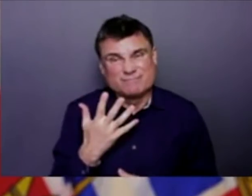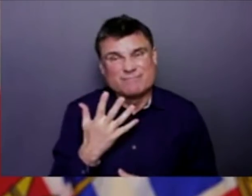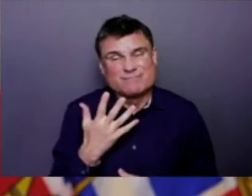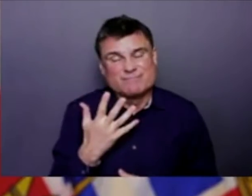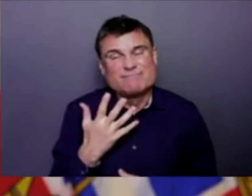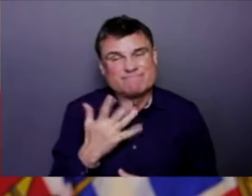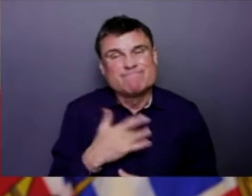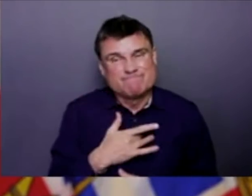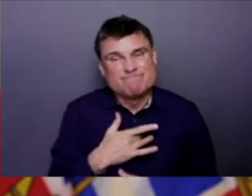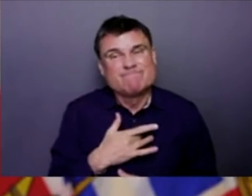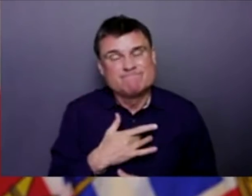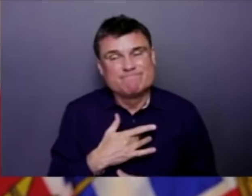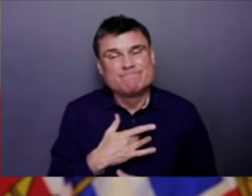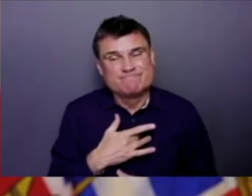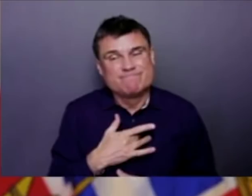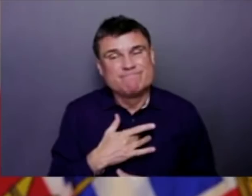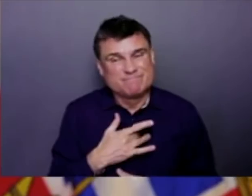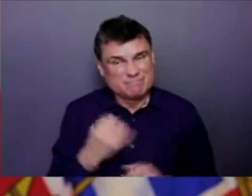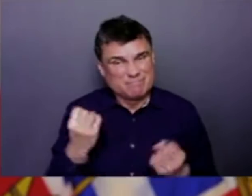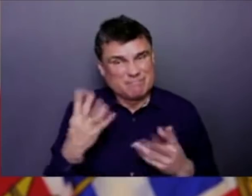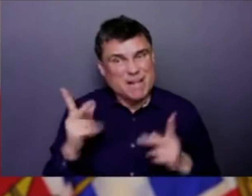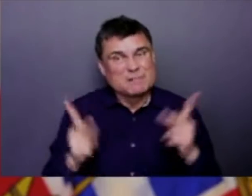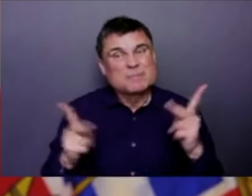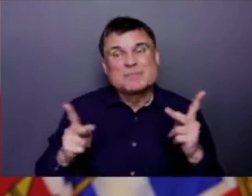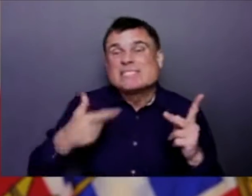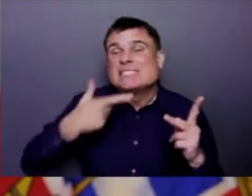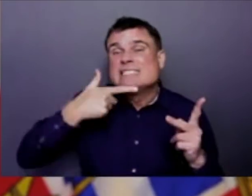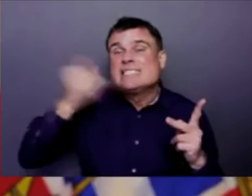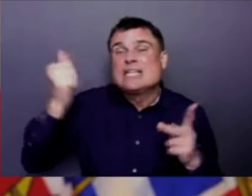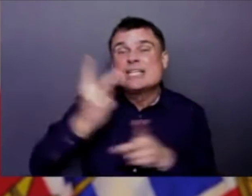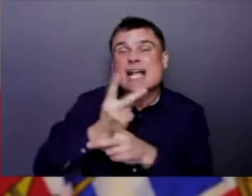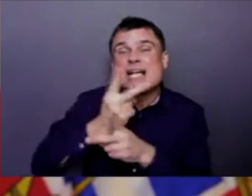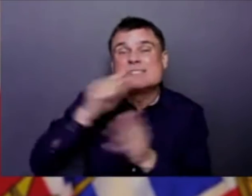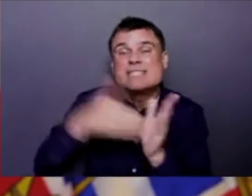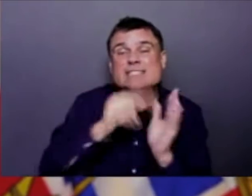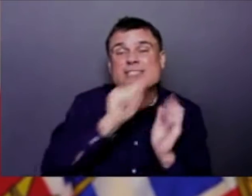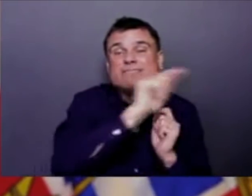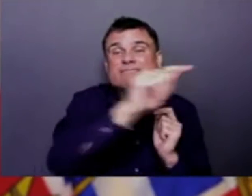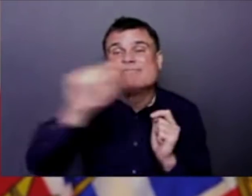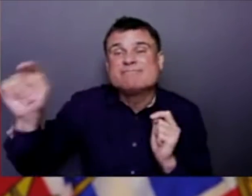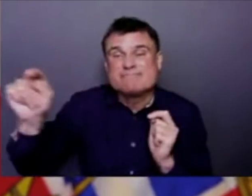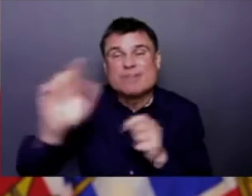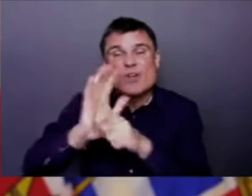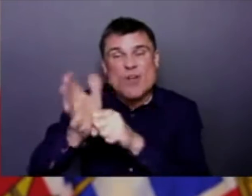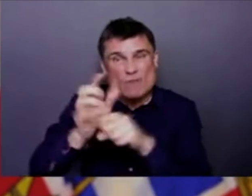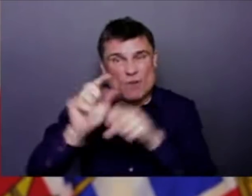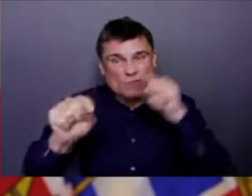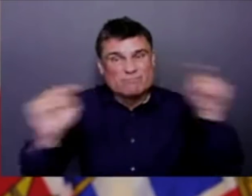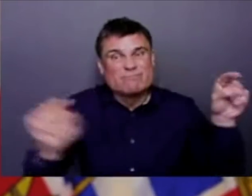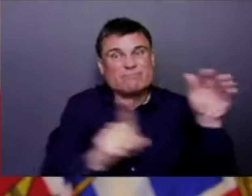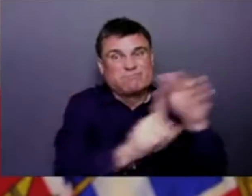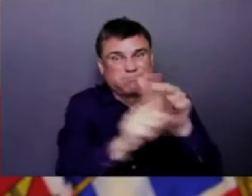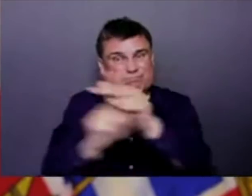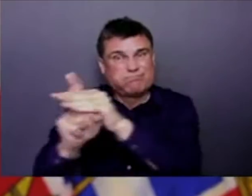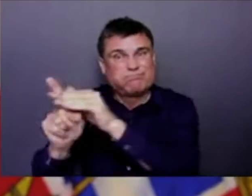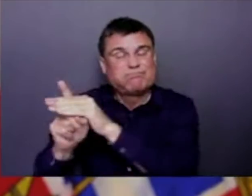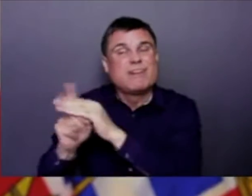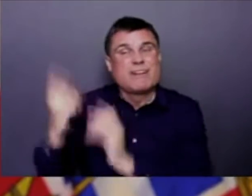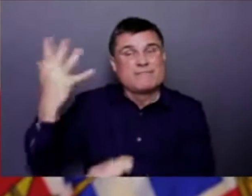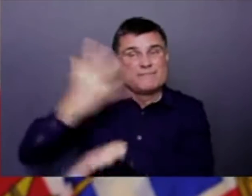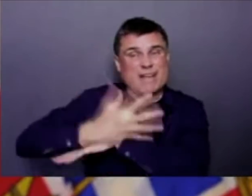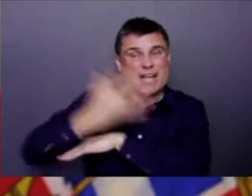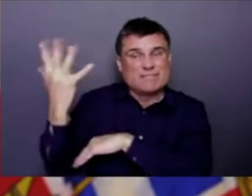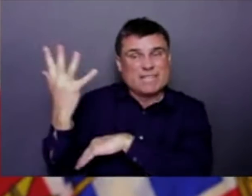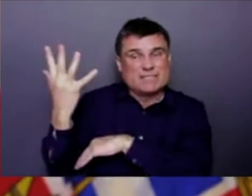COVID-19 in long-term care. And over the last 5 days, we've had the tragedy of